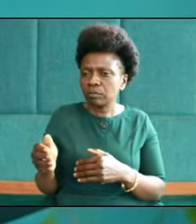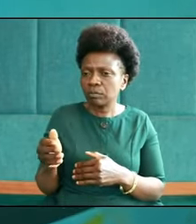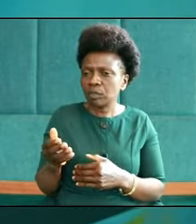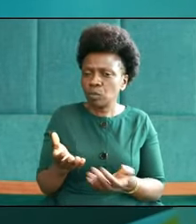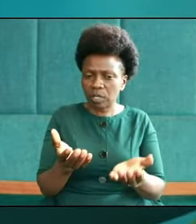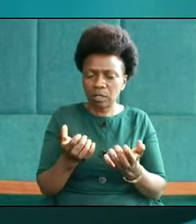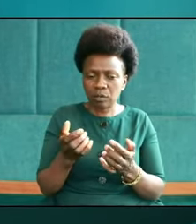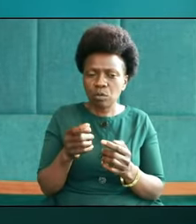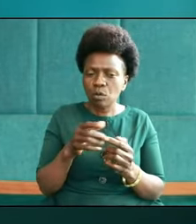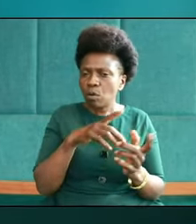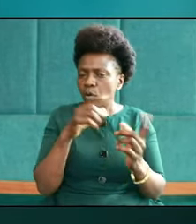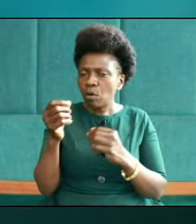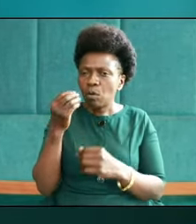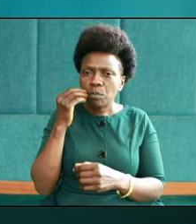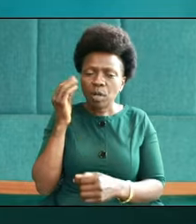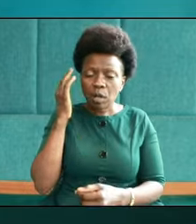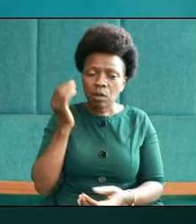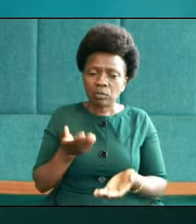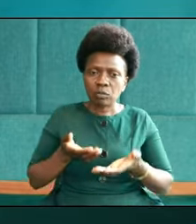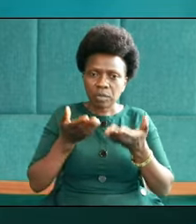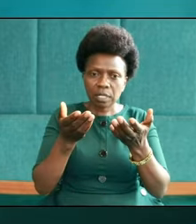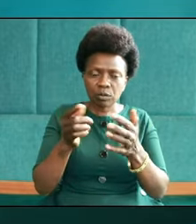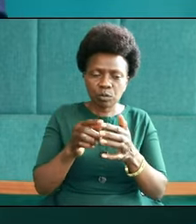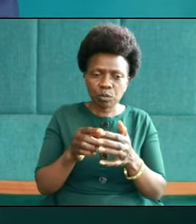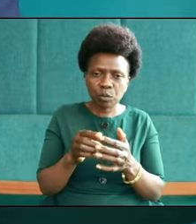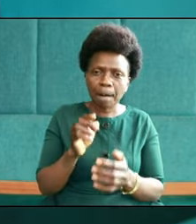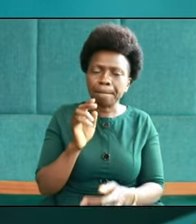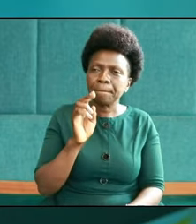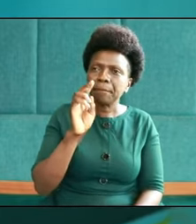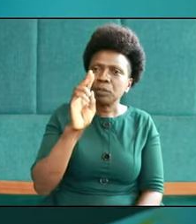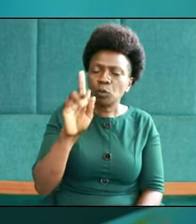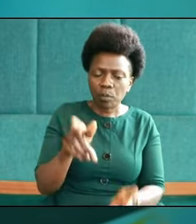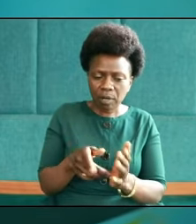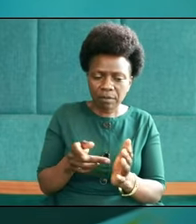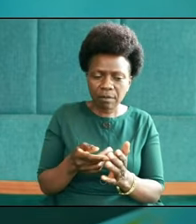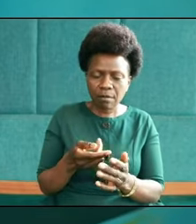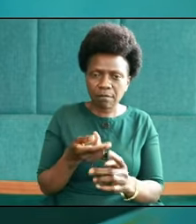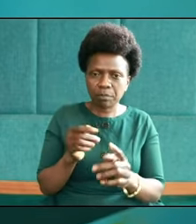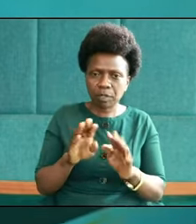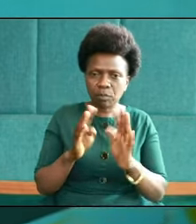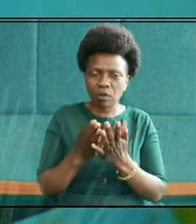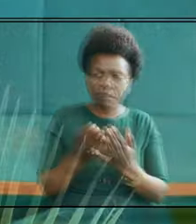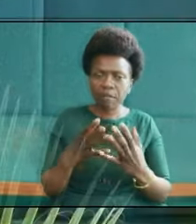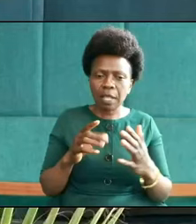to bring you two paragraphs from the book of Ministry of